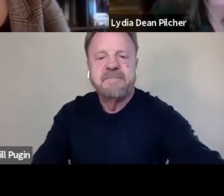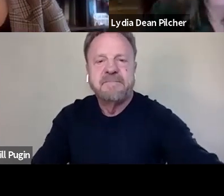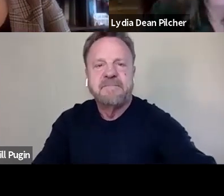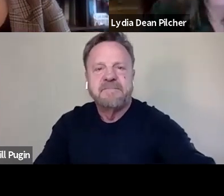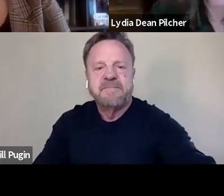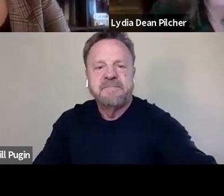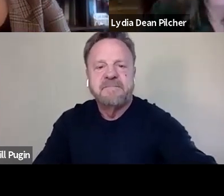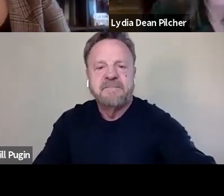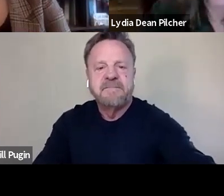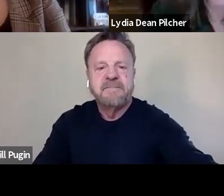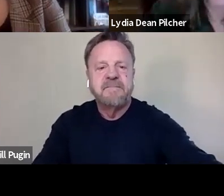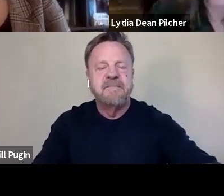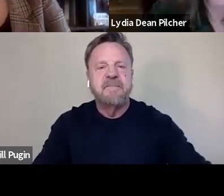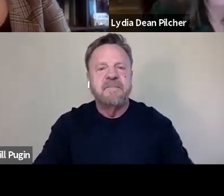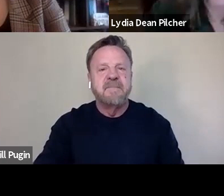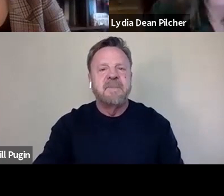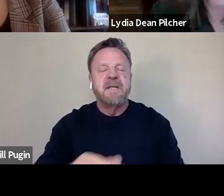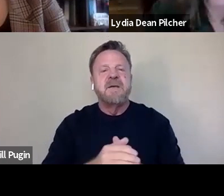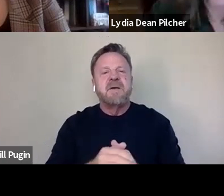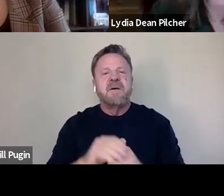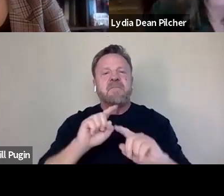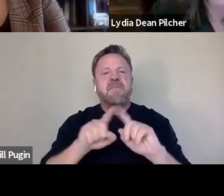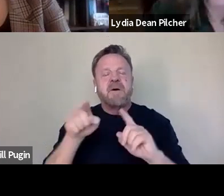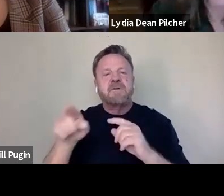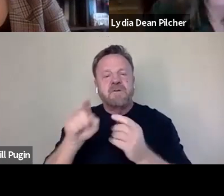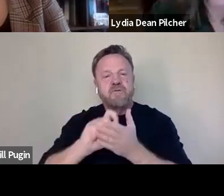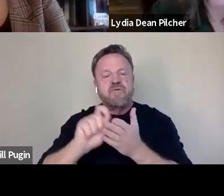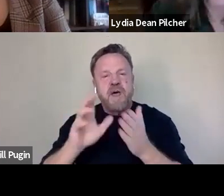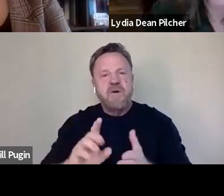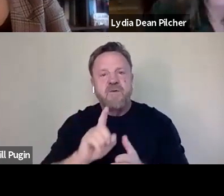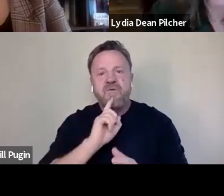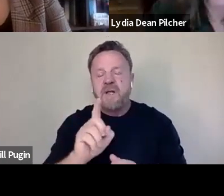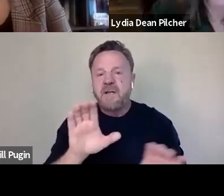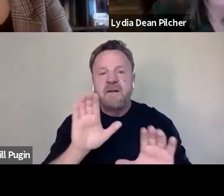she just knocked the park. She embodied this